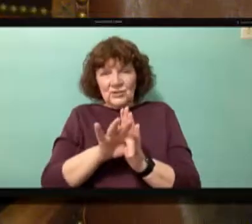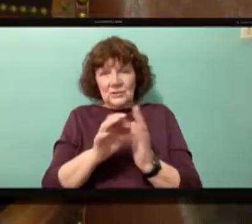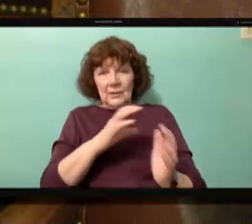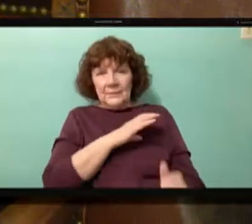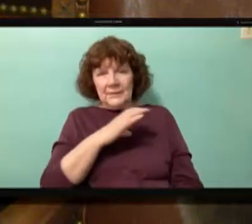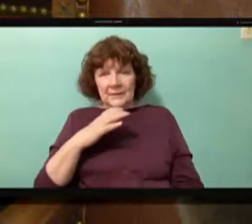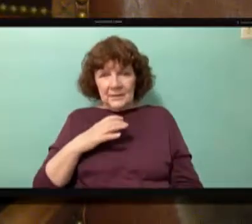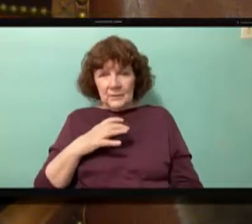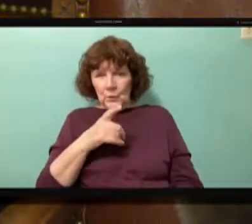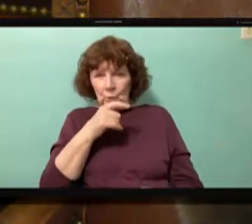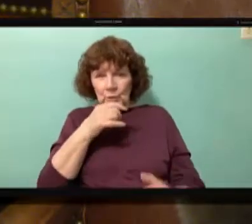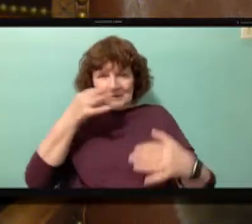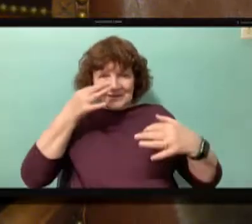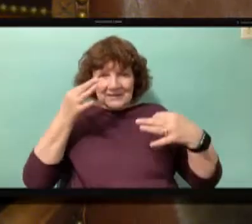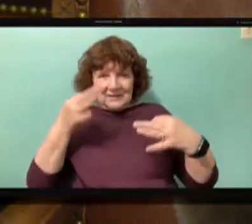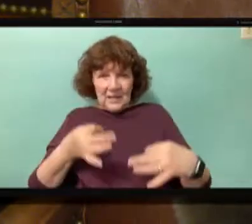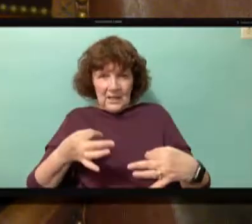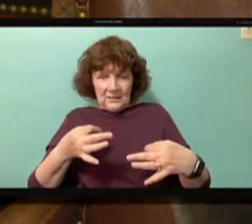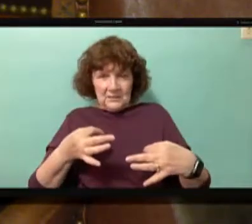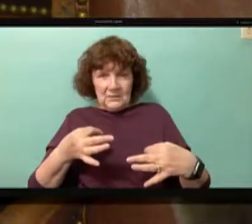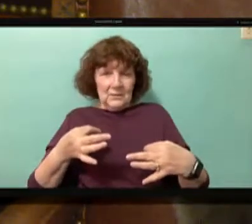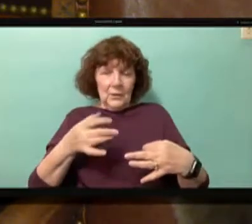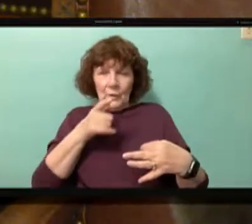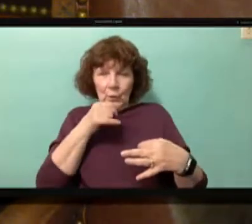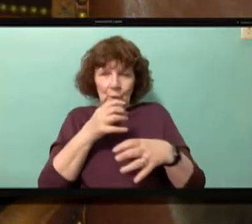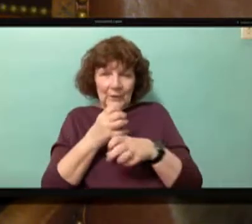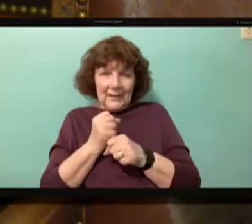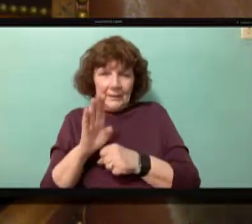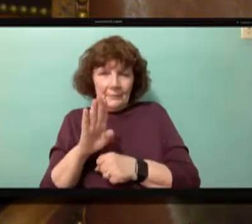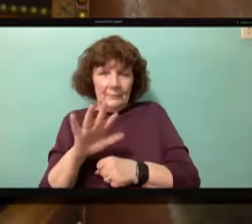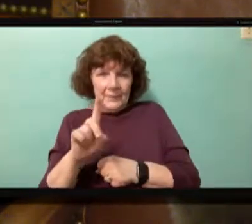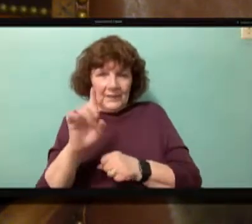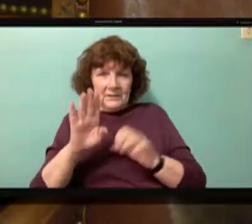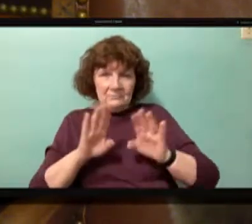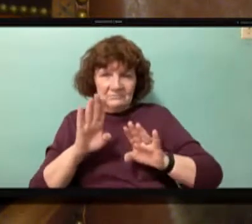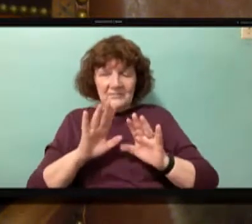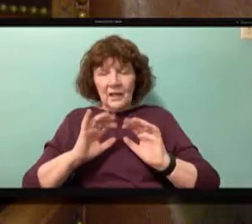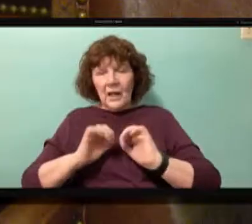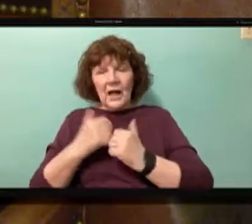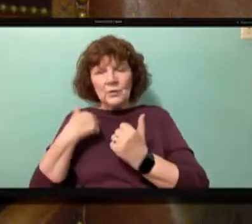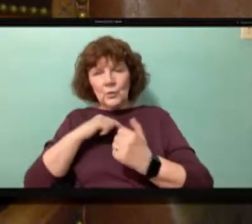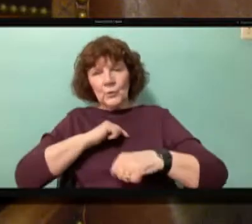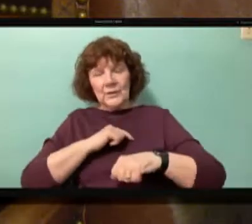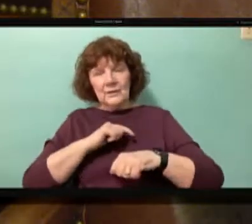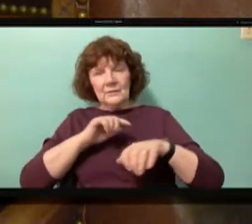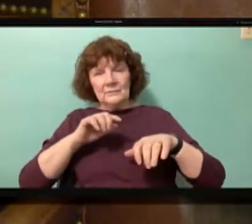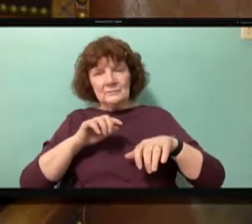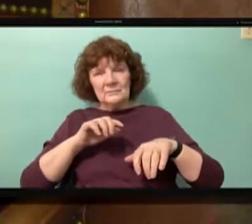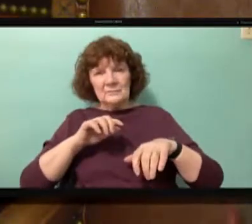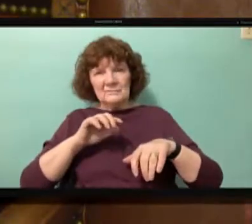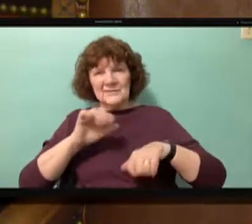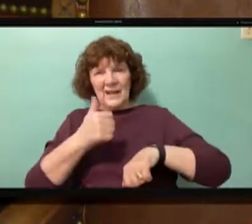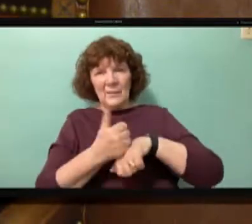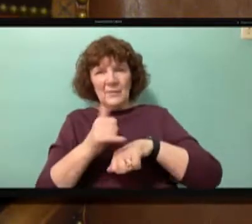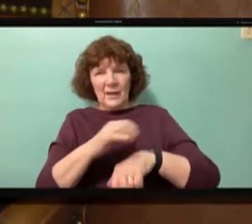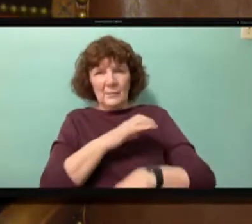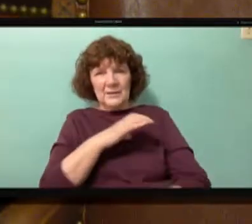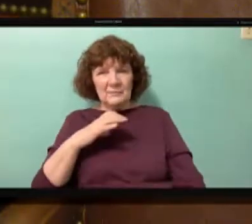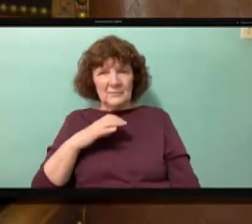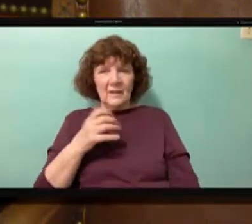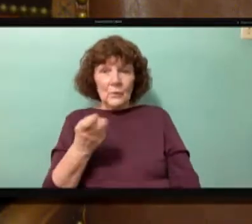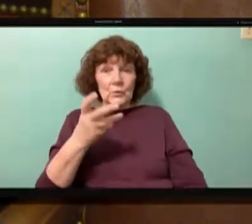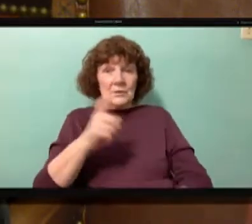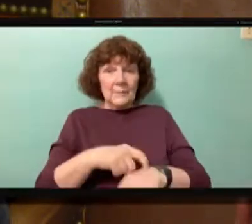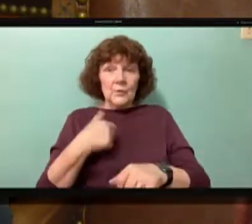decide who receives a bid, how is that formed? How do we determine a selection committee? There's a couple times that we've asked about